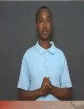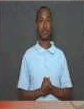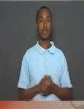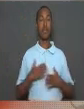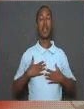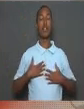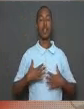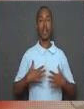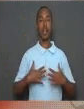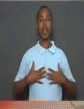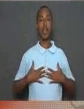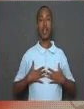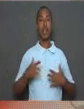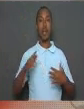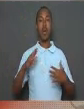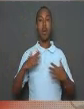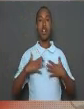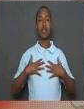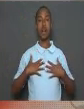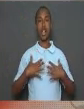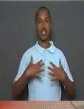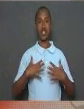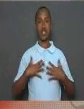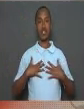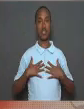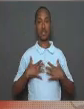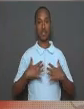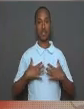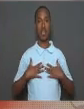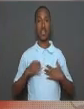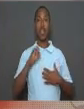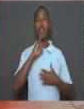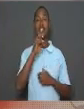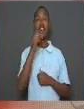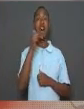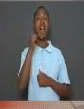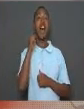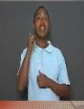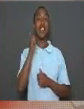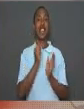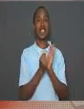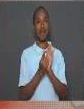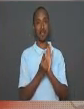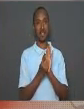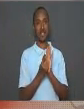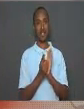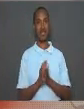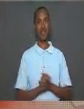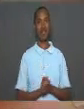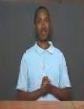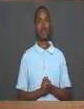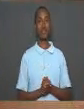Breathing, or respiration, is another example.